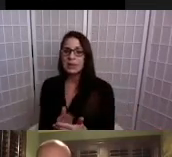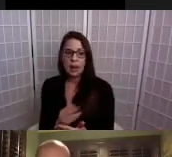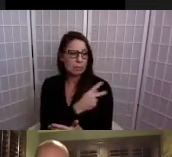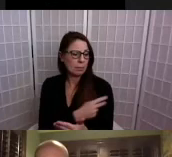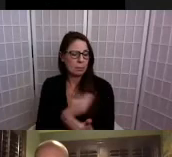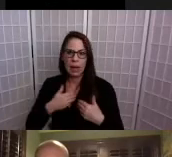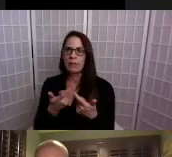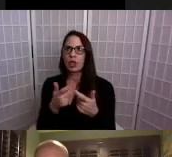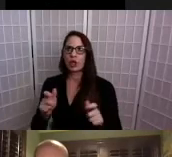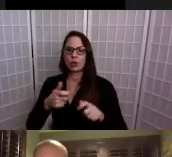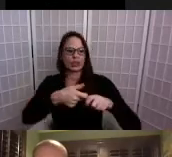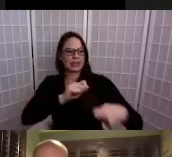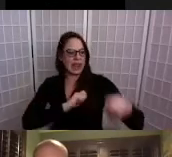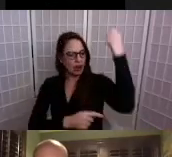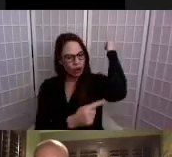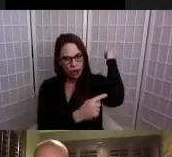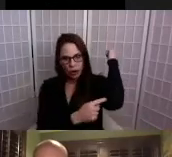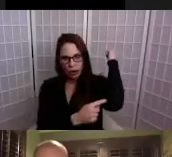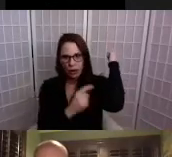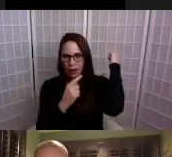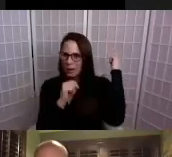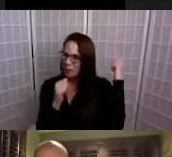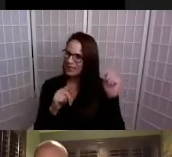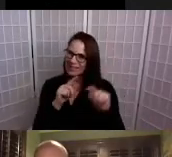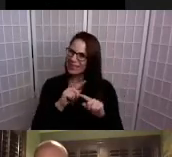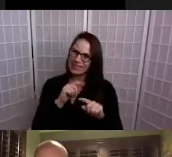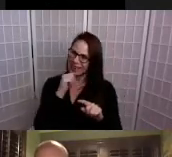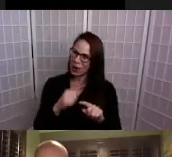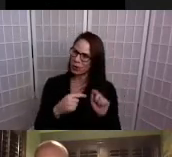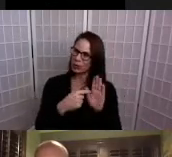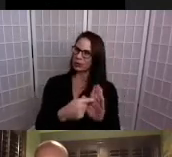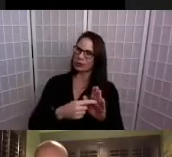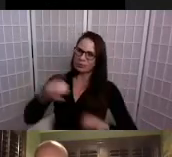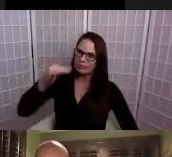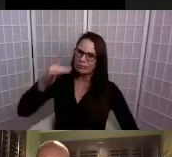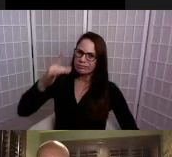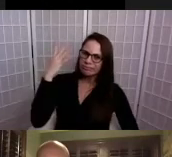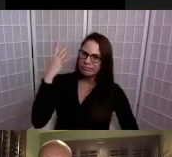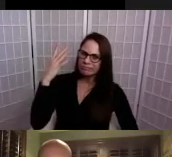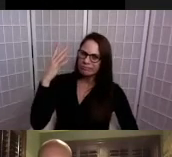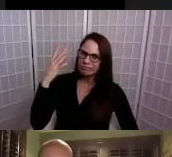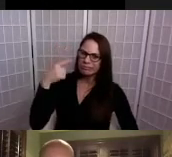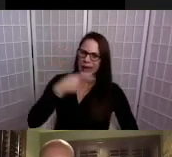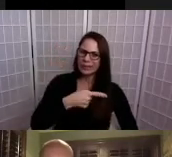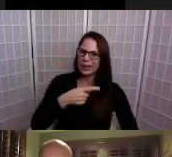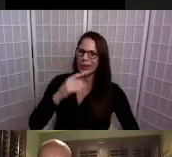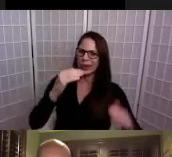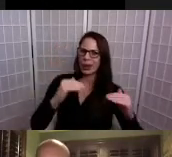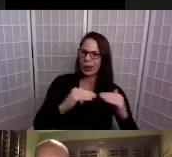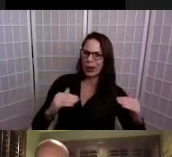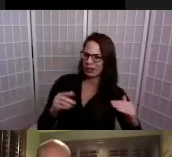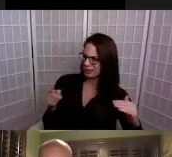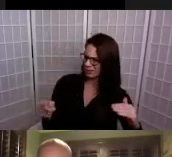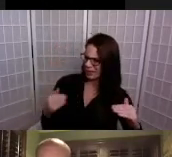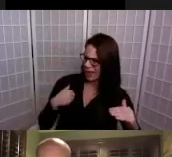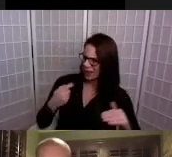in their elbow, but they don't present in a way that is dramatic, and they're graded at a lower level. Or somebody might have a small tear and it might be